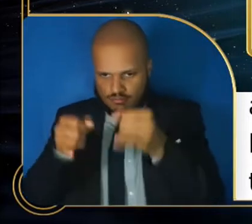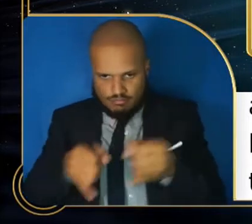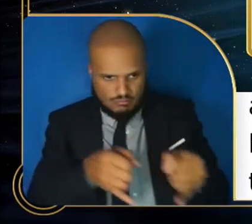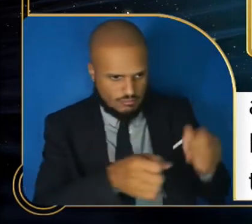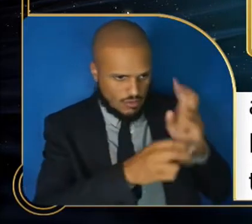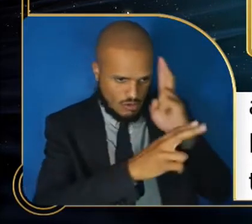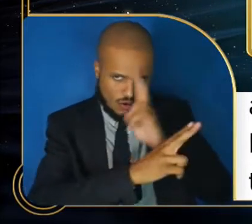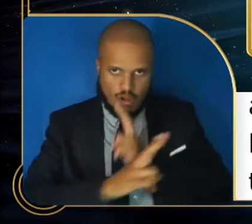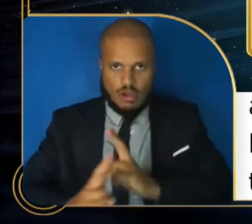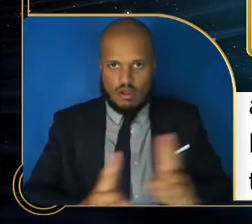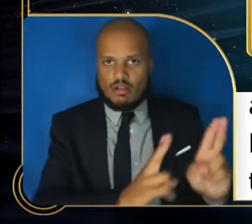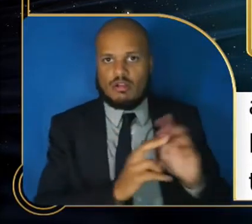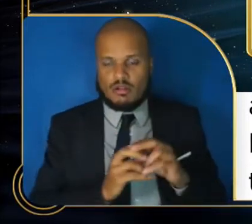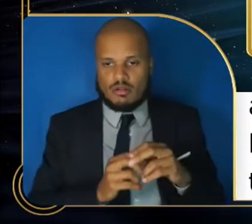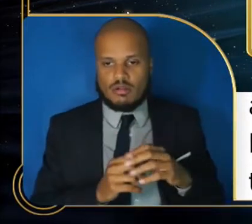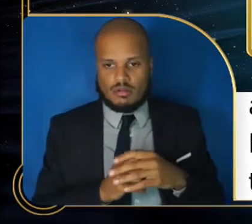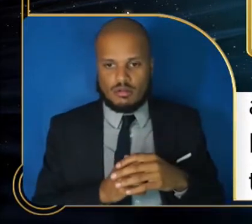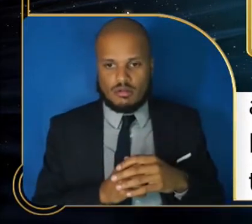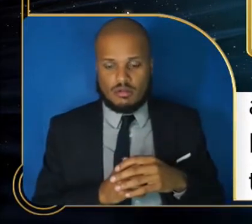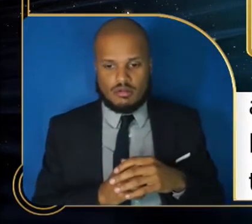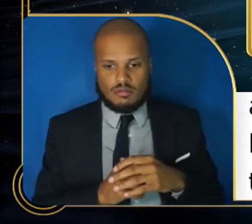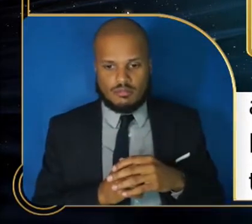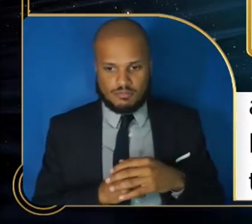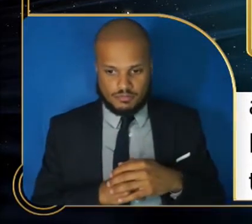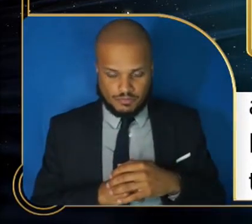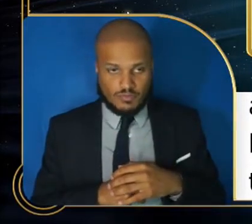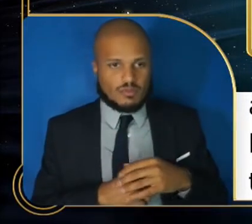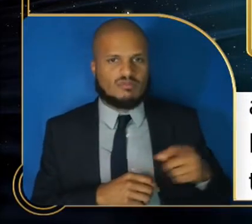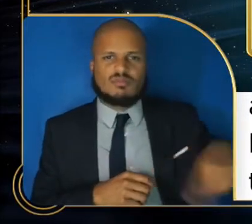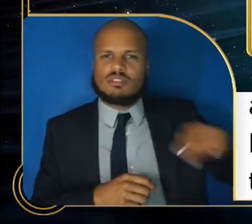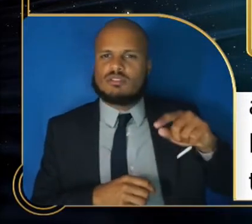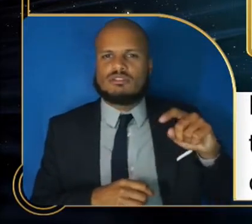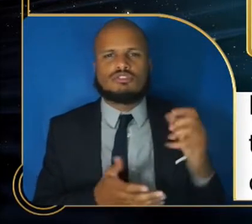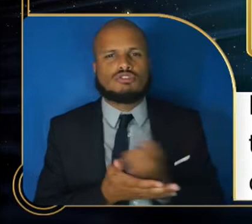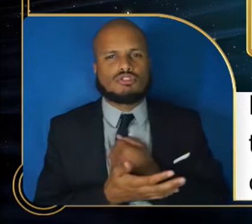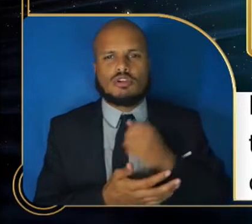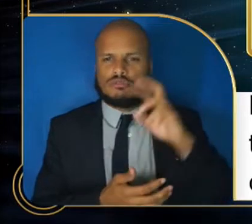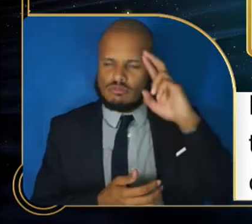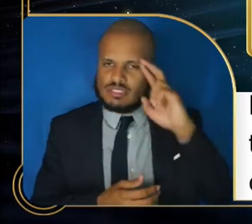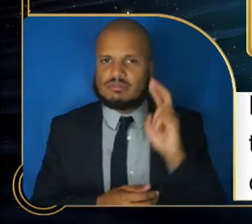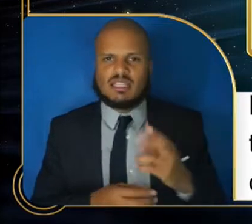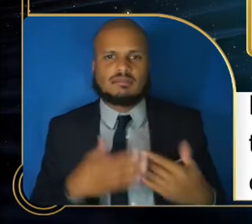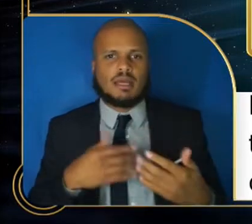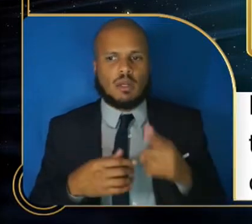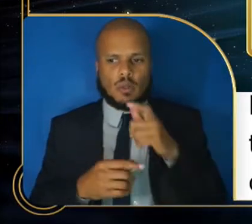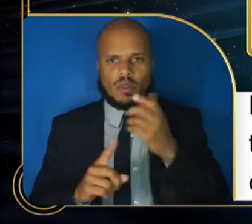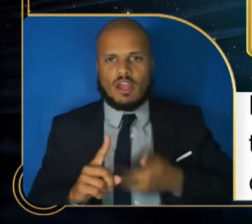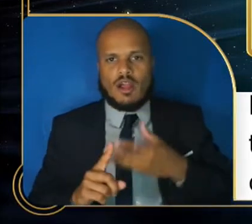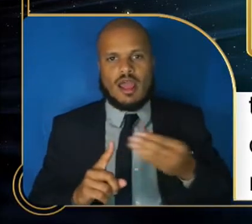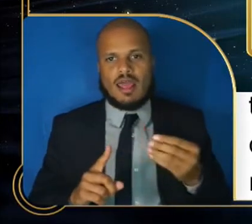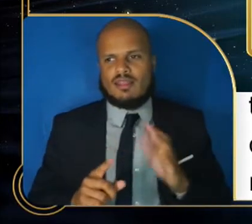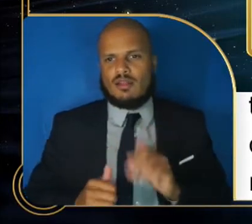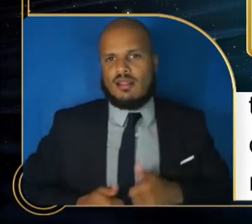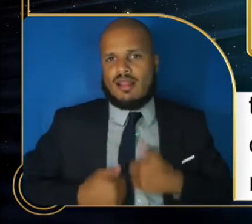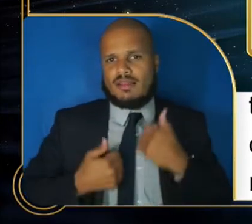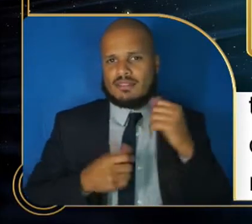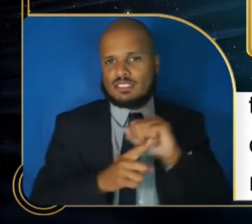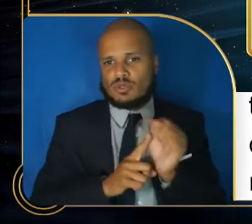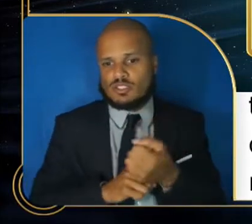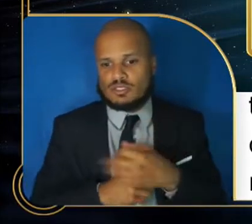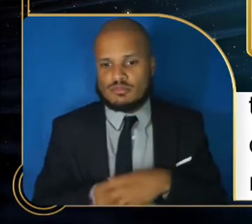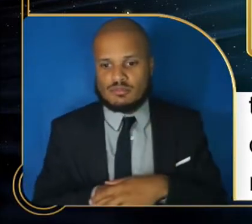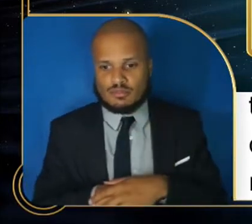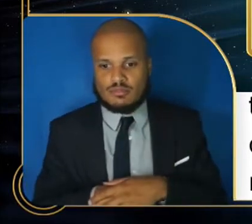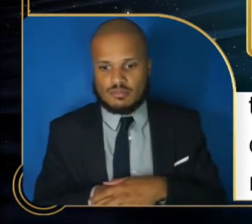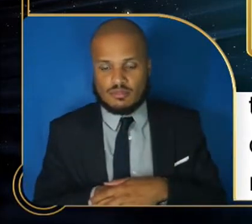callers deserve to be treated with dignity and respect, no matter who they are or their life circumstances. Humanity in the United States is